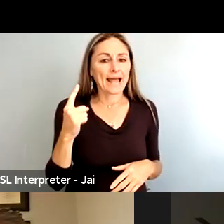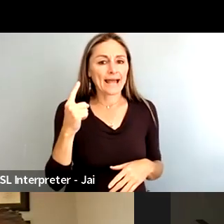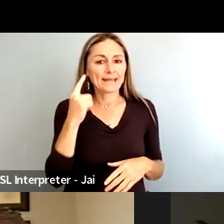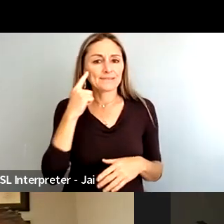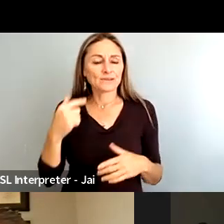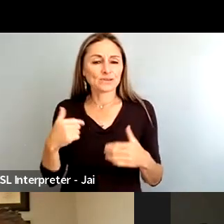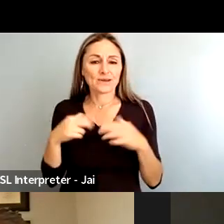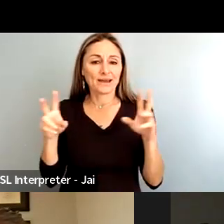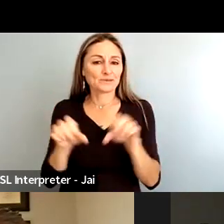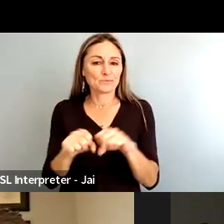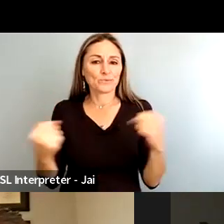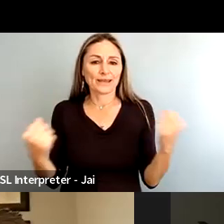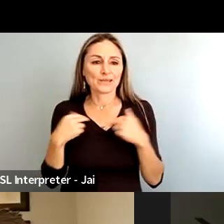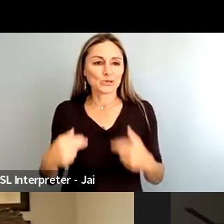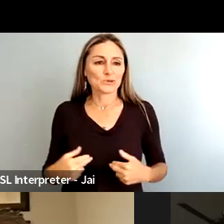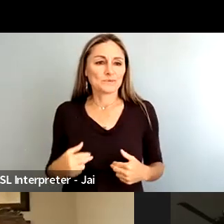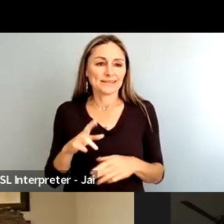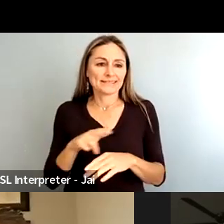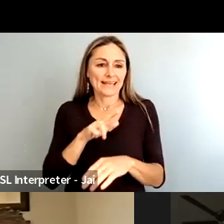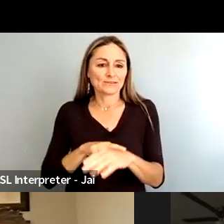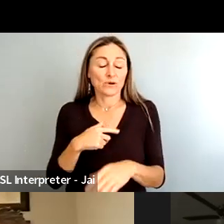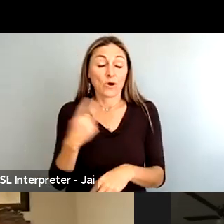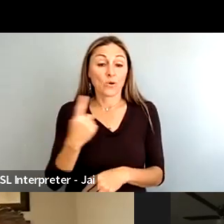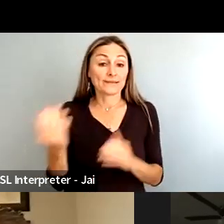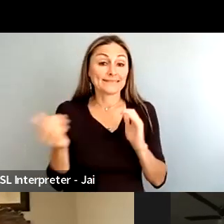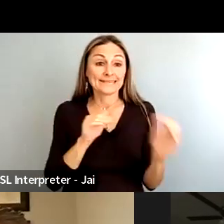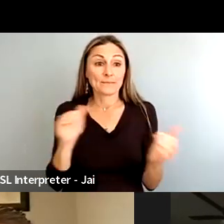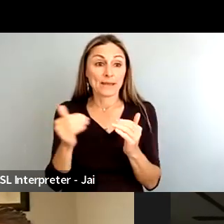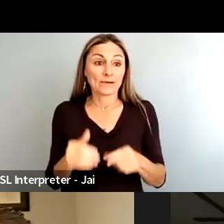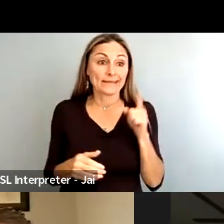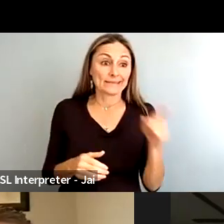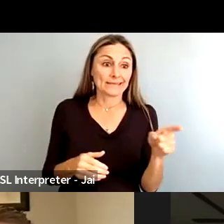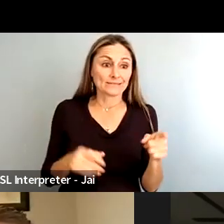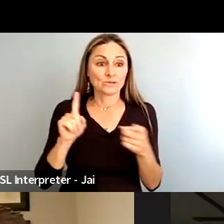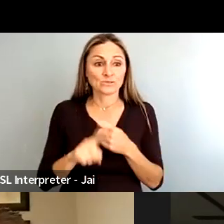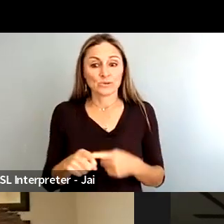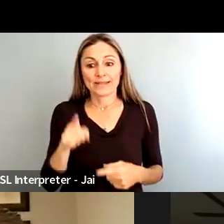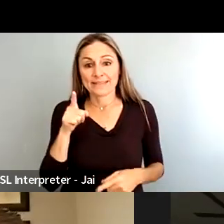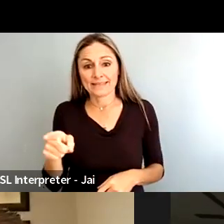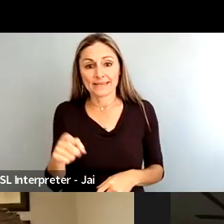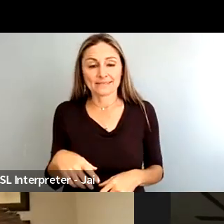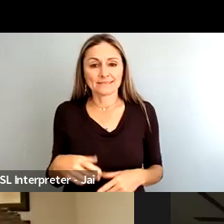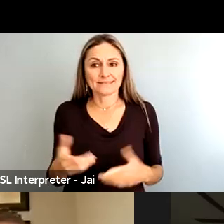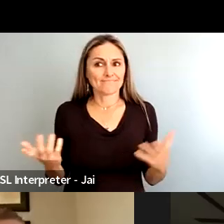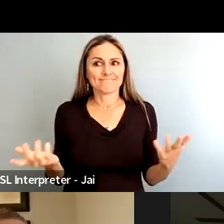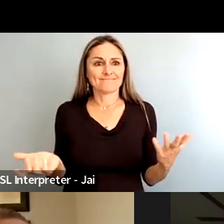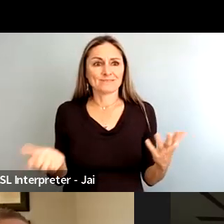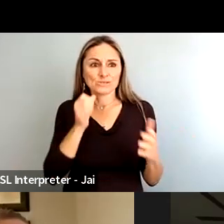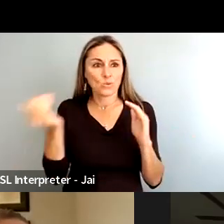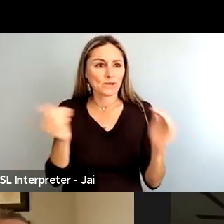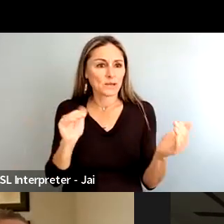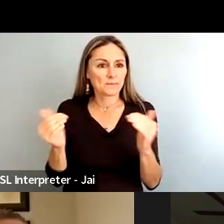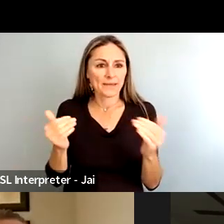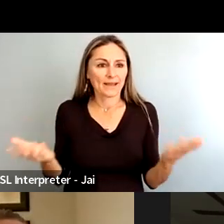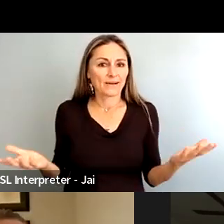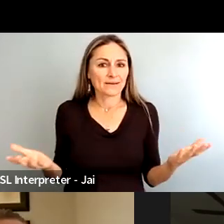human nature of always comparing one thing to another and seeing mostly what is